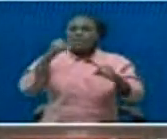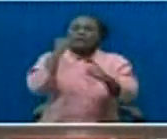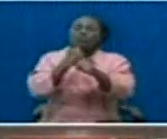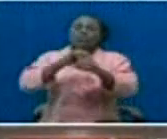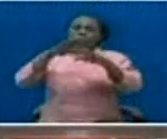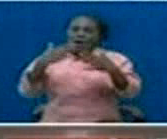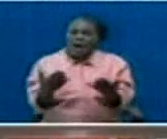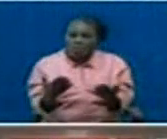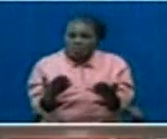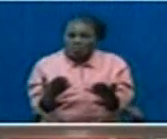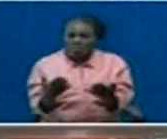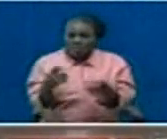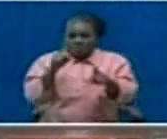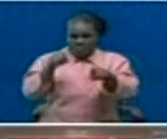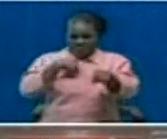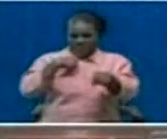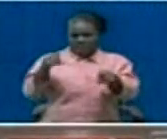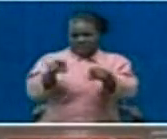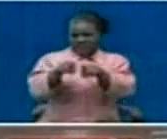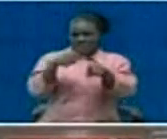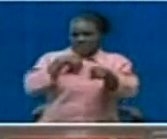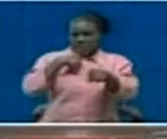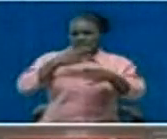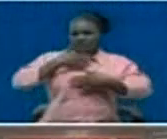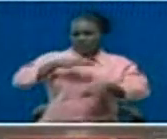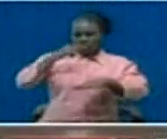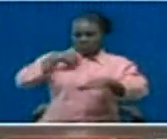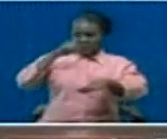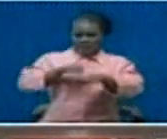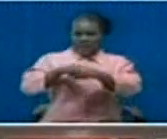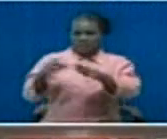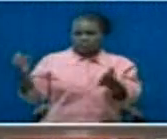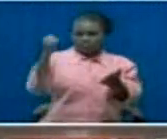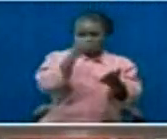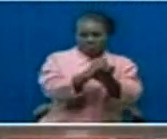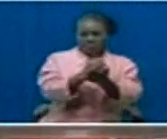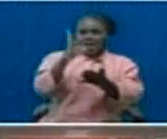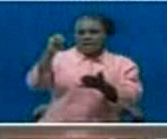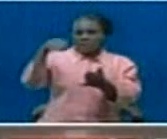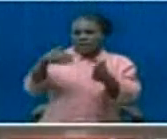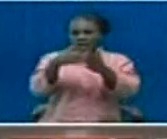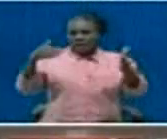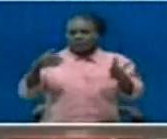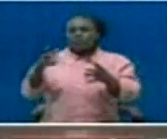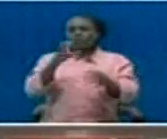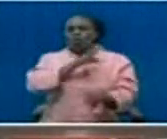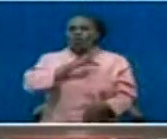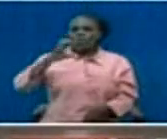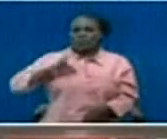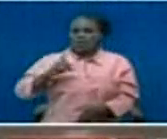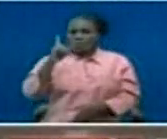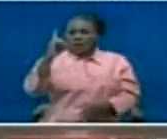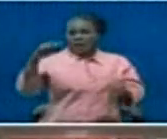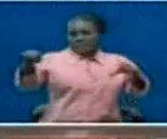all that and I'm a Samburu? And you know, Jeff, like when I was appointed a member of National Anti-Corruption Steering Committee, one of